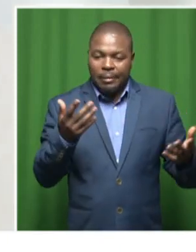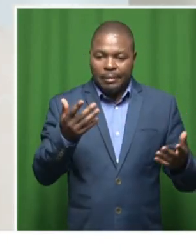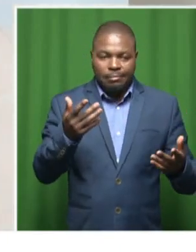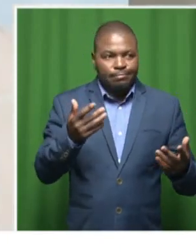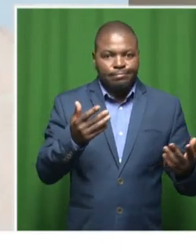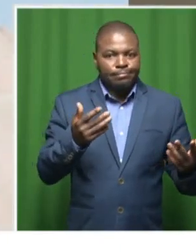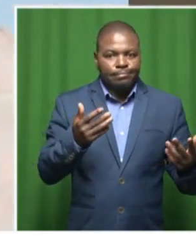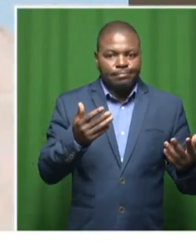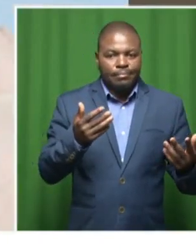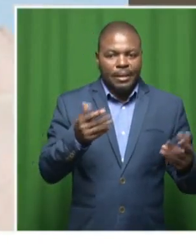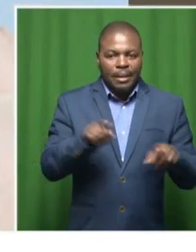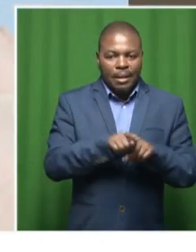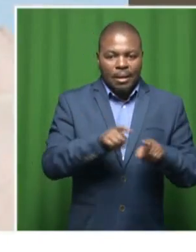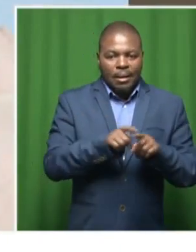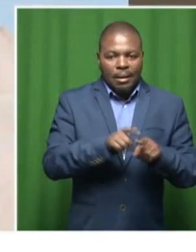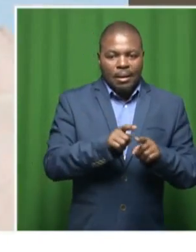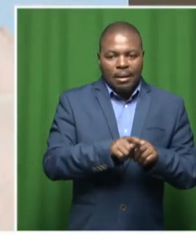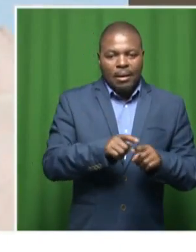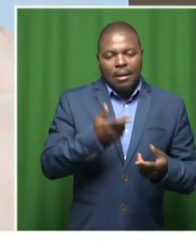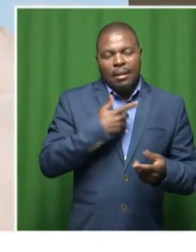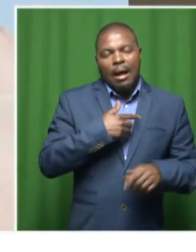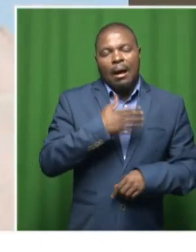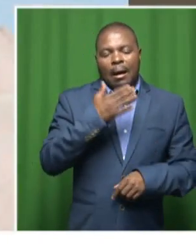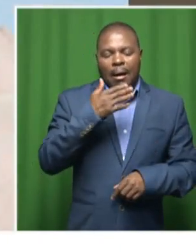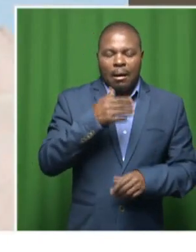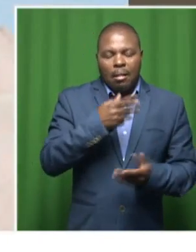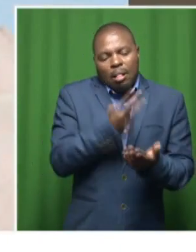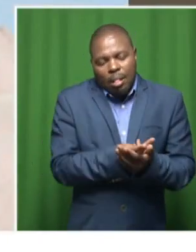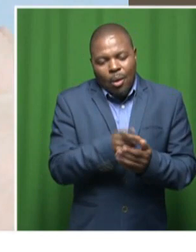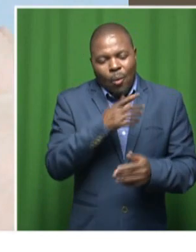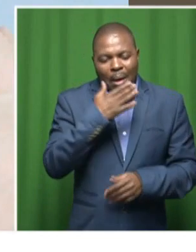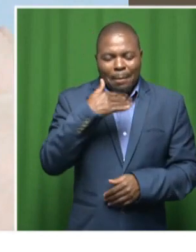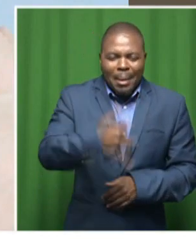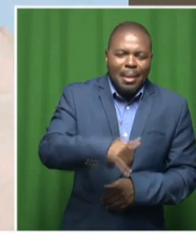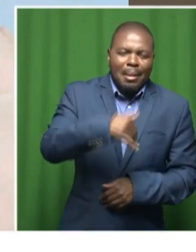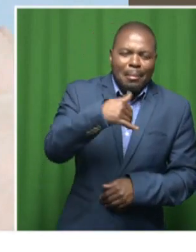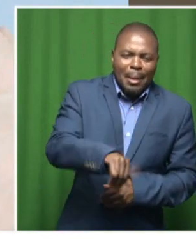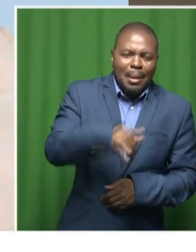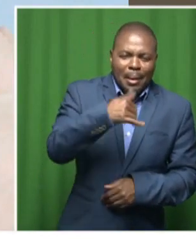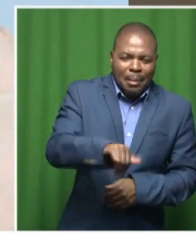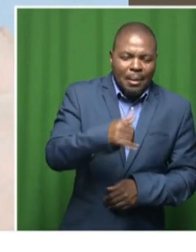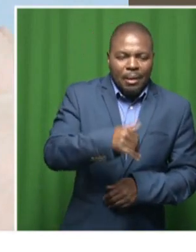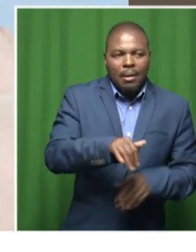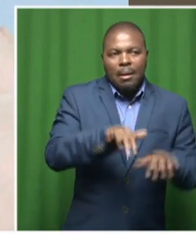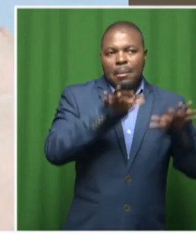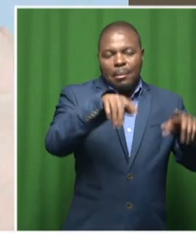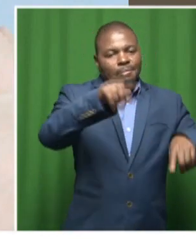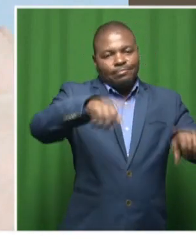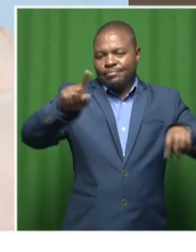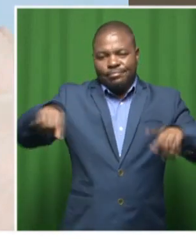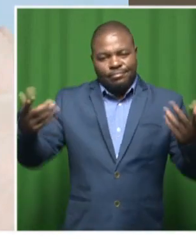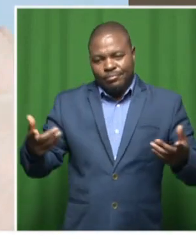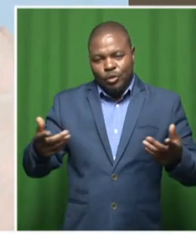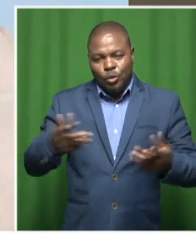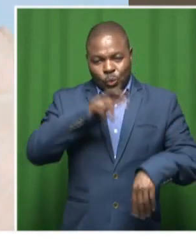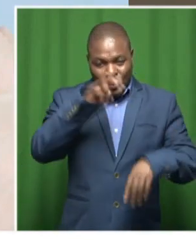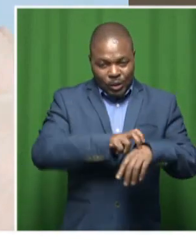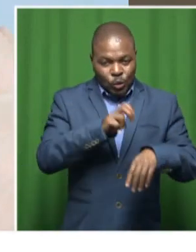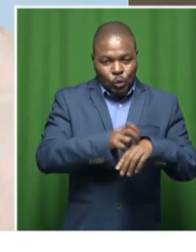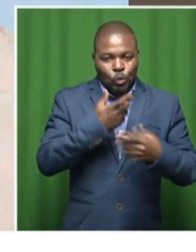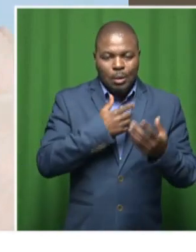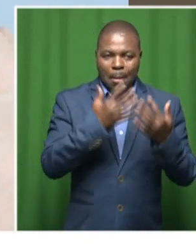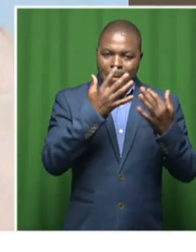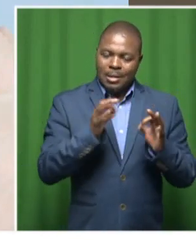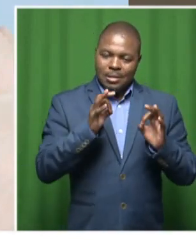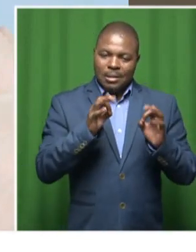will be in for 2 to 3 days in bed because of the pain. So the first thing is pain threshold. Everybody's is different. And you have to budget really according to the